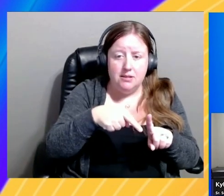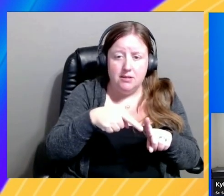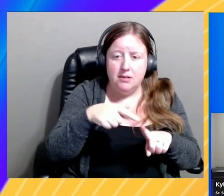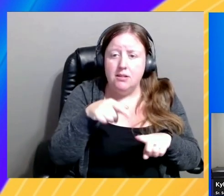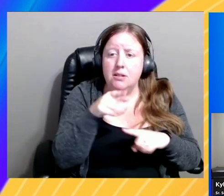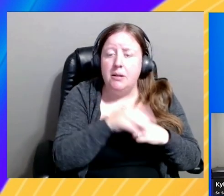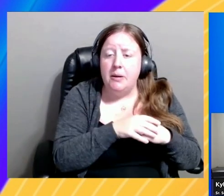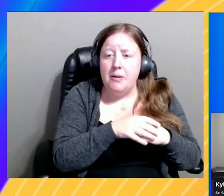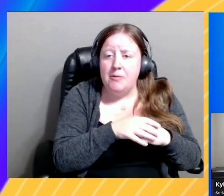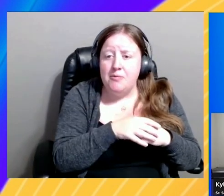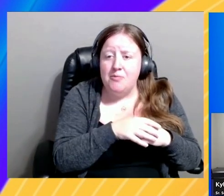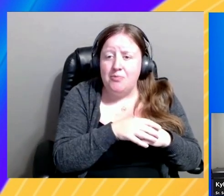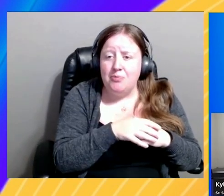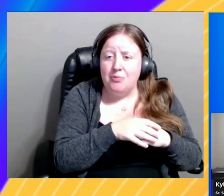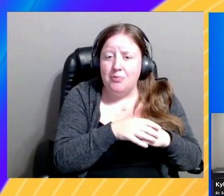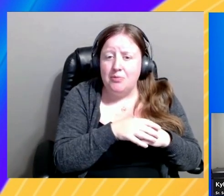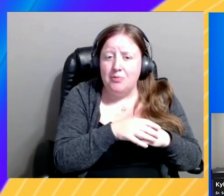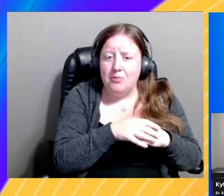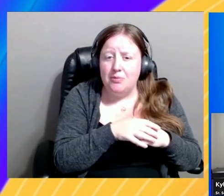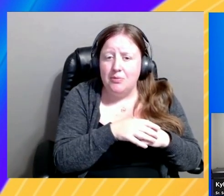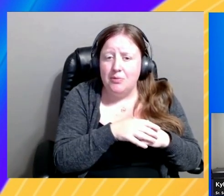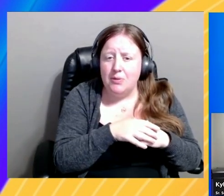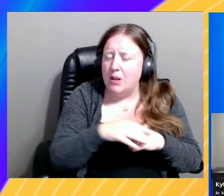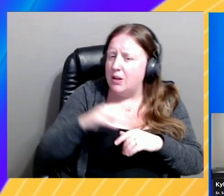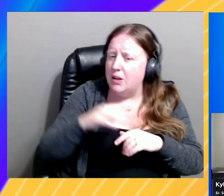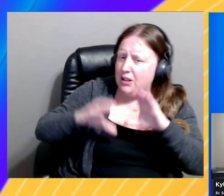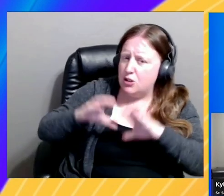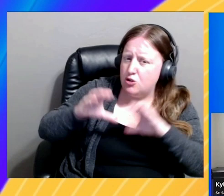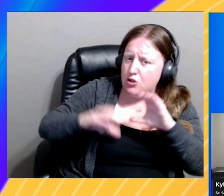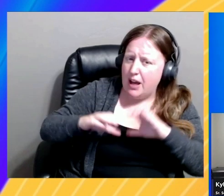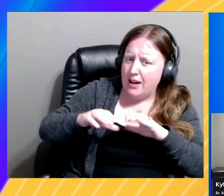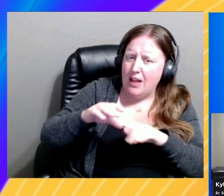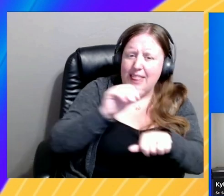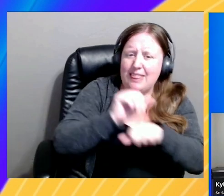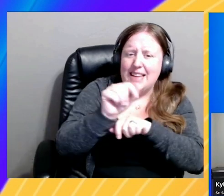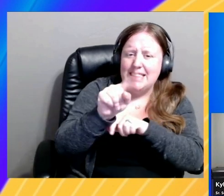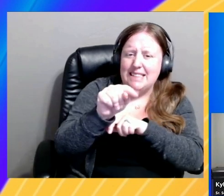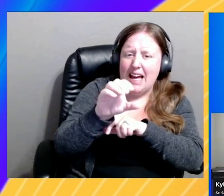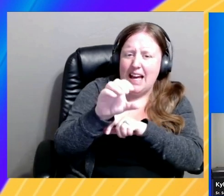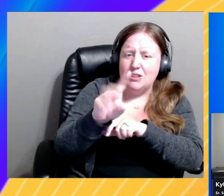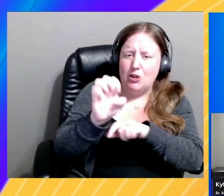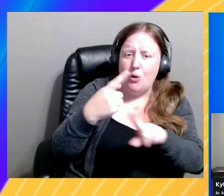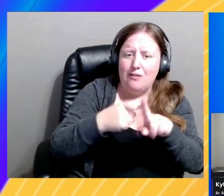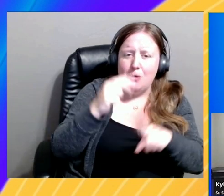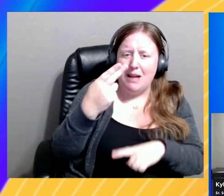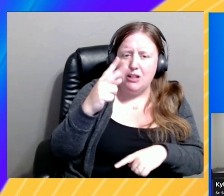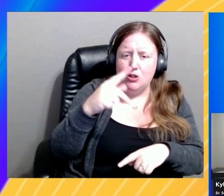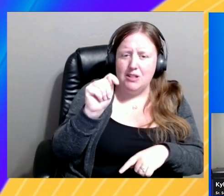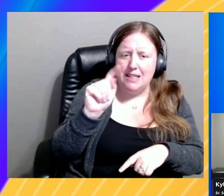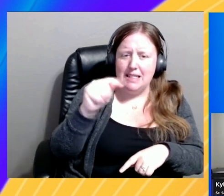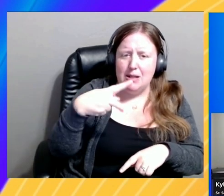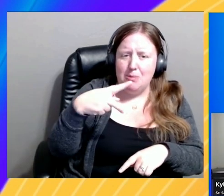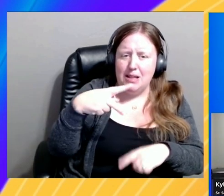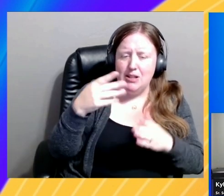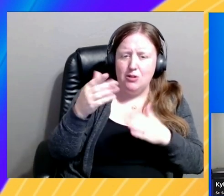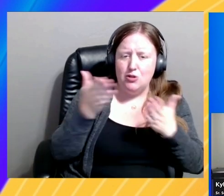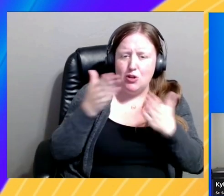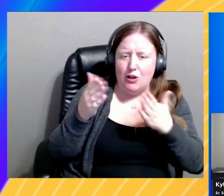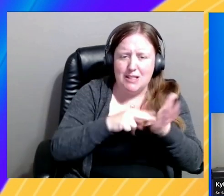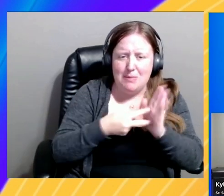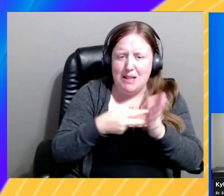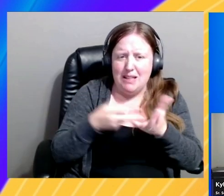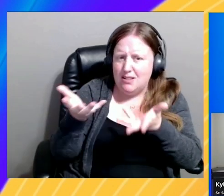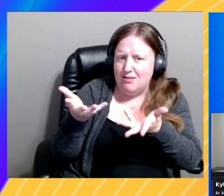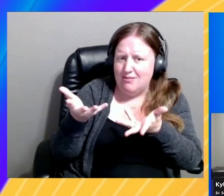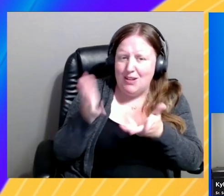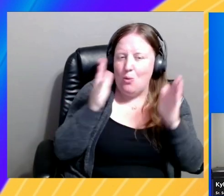right? Quick, And who in the chat can tell me what 400 status codes from HTTP service means? I won't, right, so we yeah, won't I focus mean, too much on that,